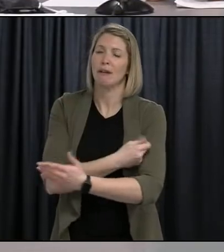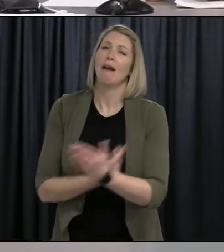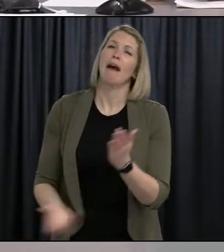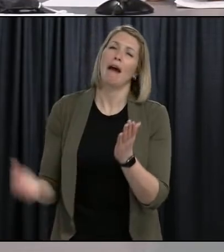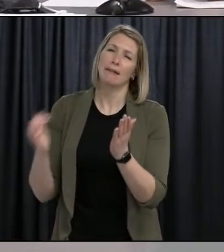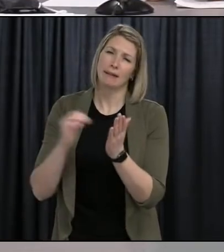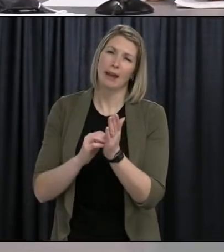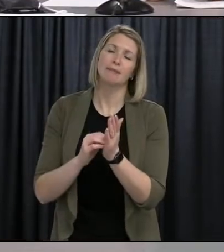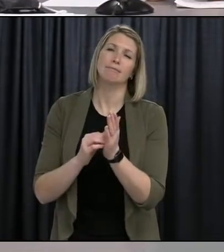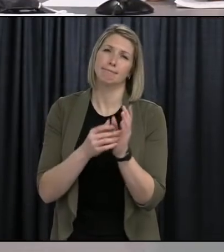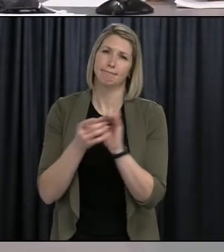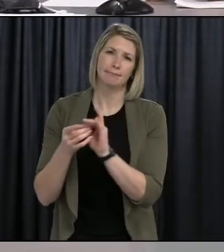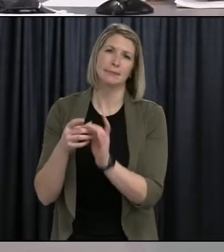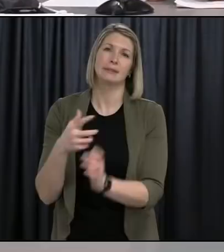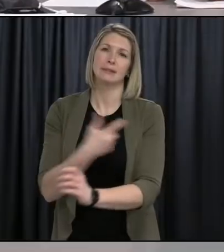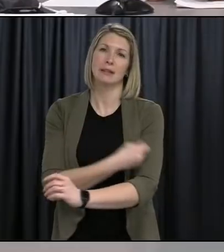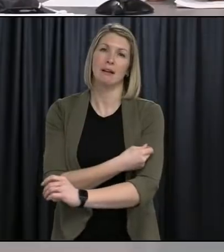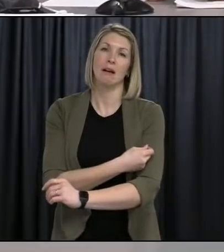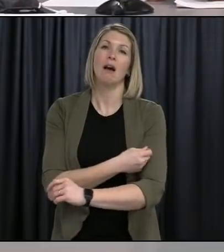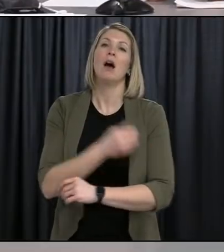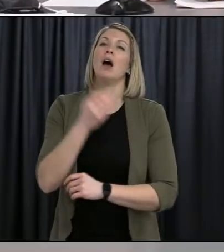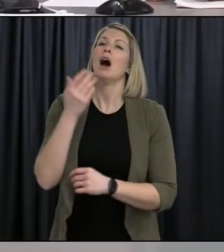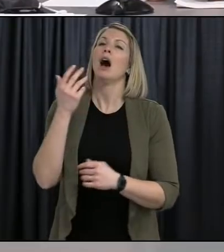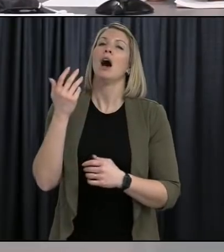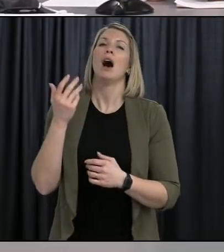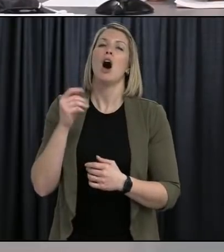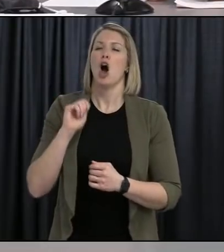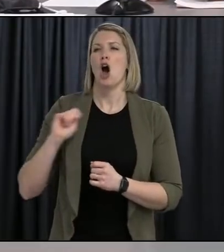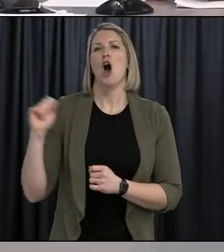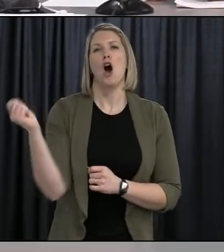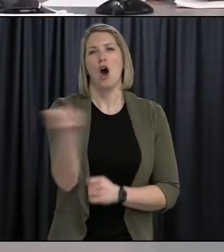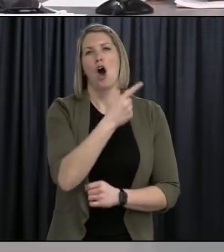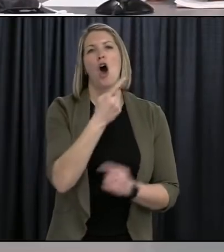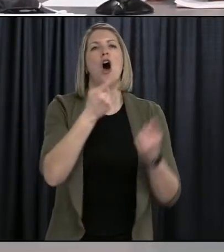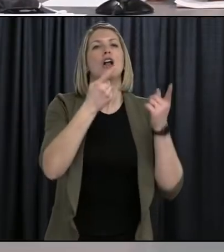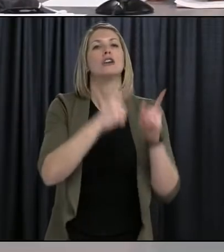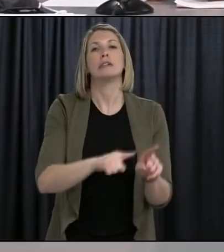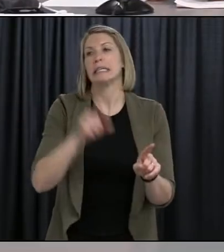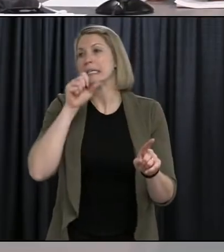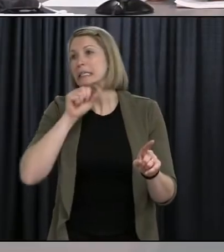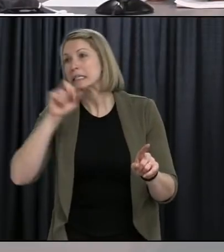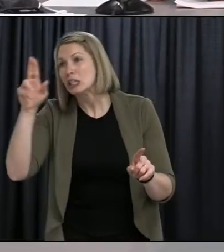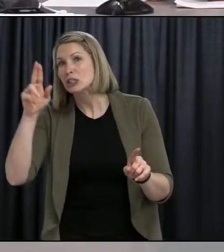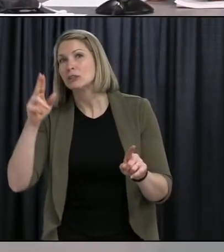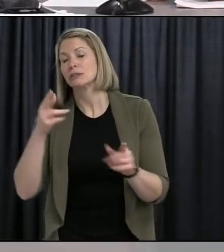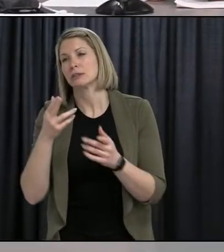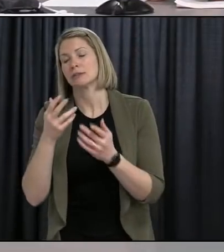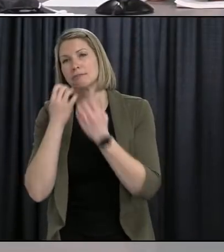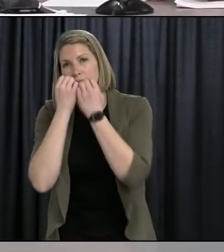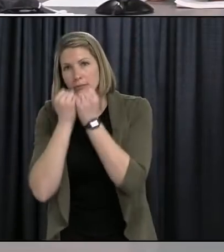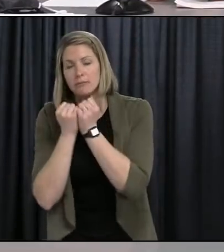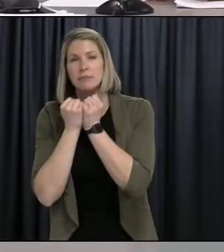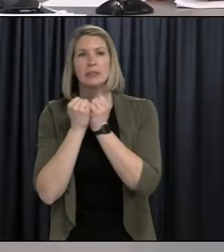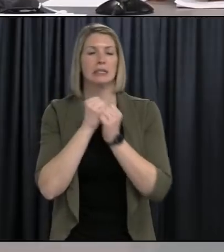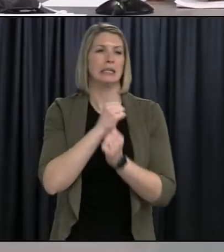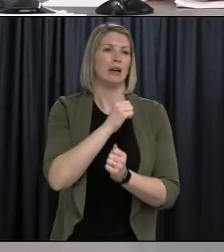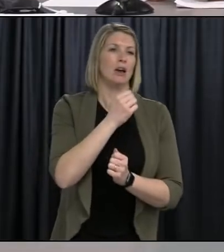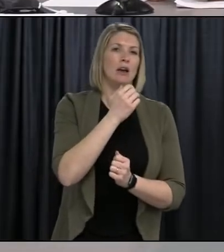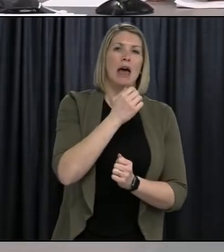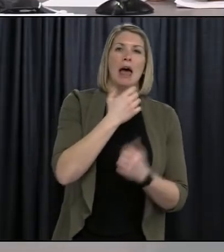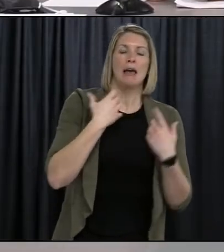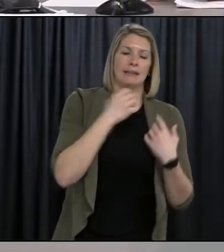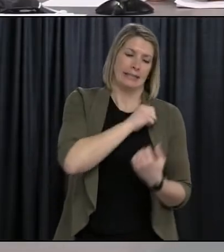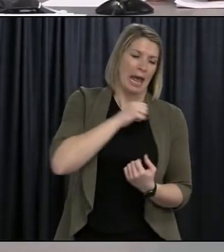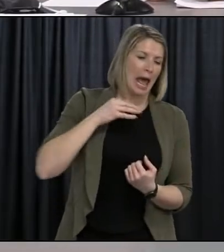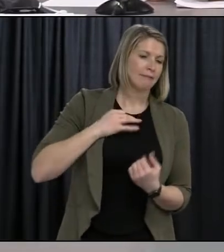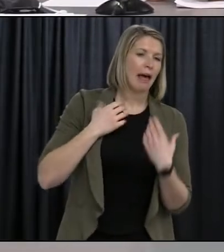agree that our seniors and our frontline health care workers to stop spread and to decrease the morbidity rate